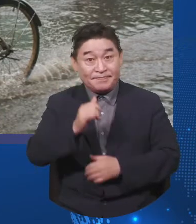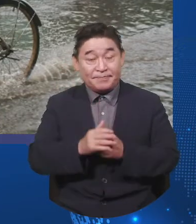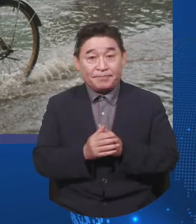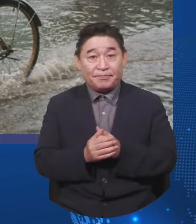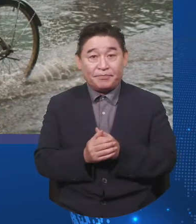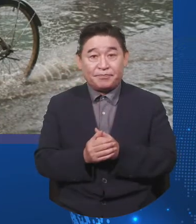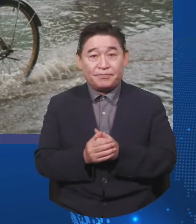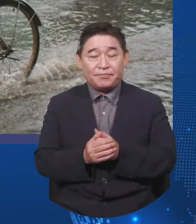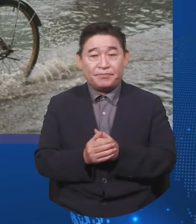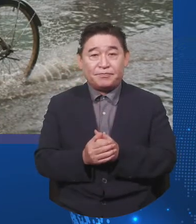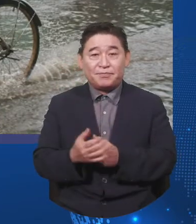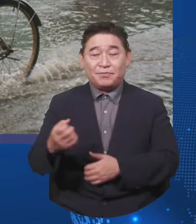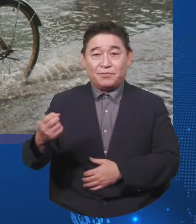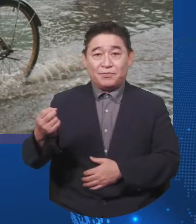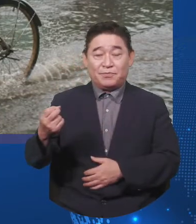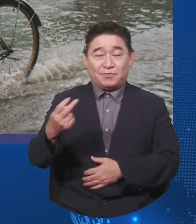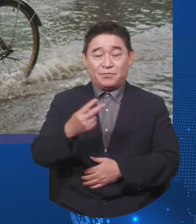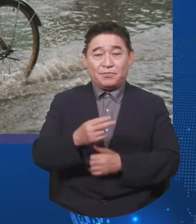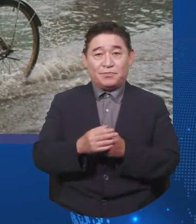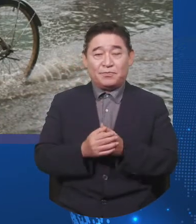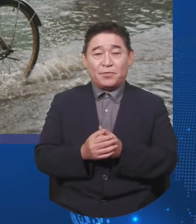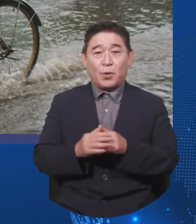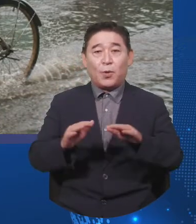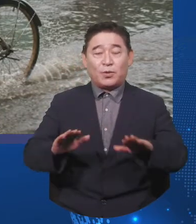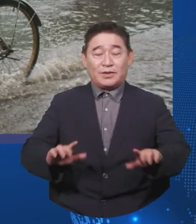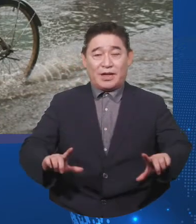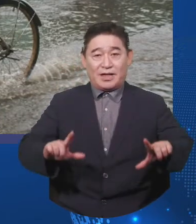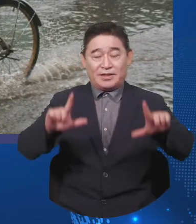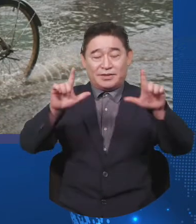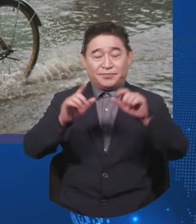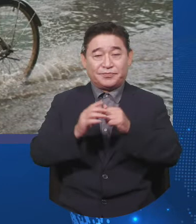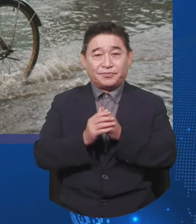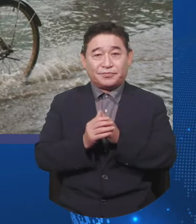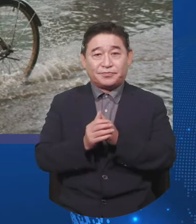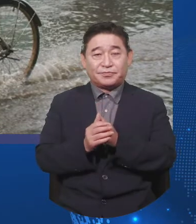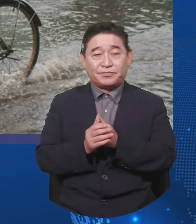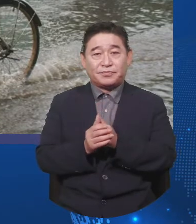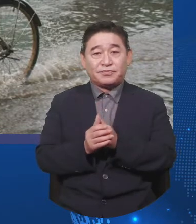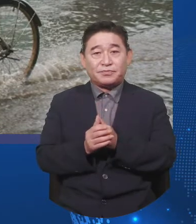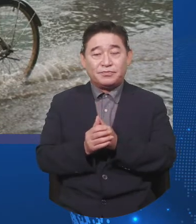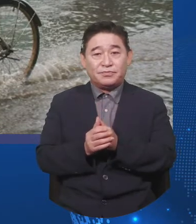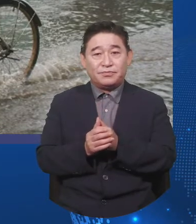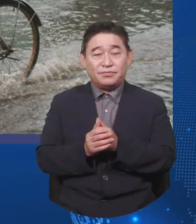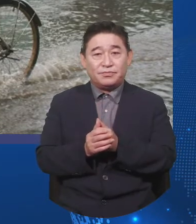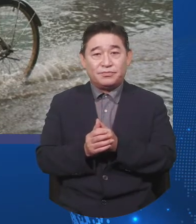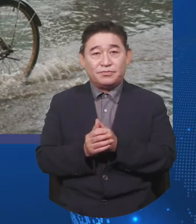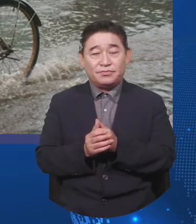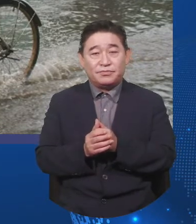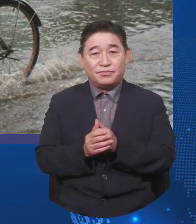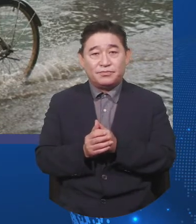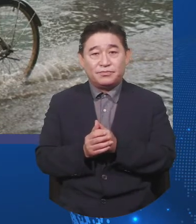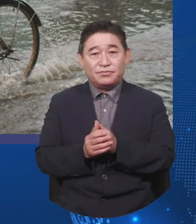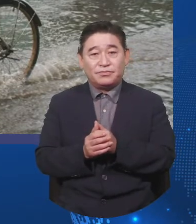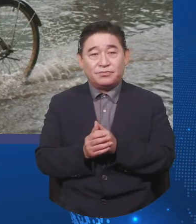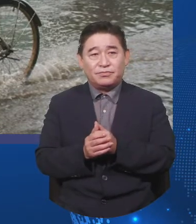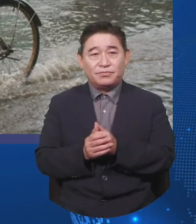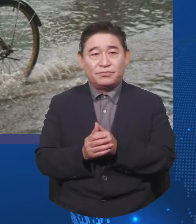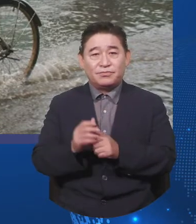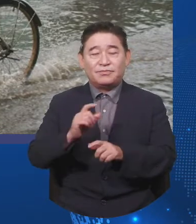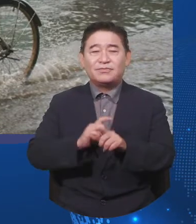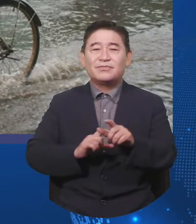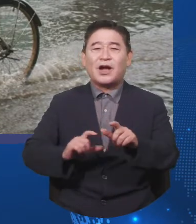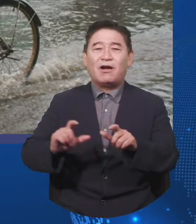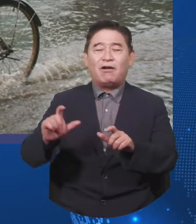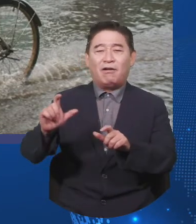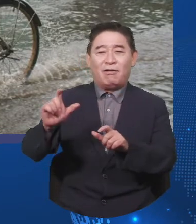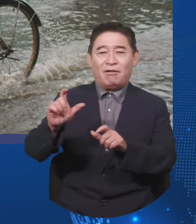today we face the challenges of similar or even greater